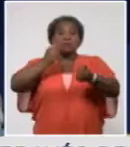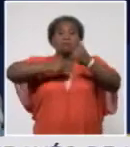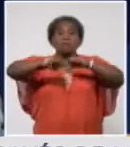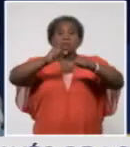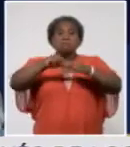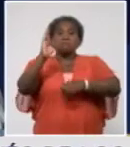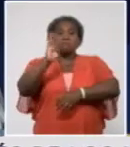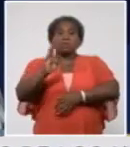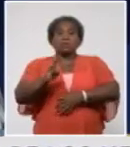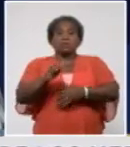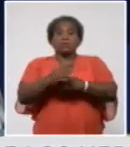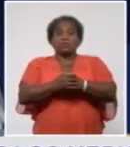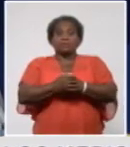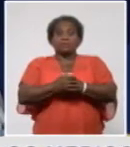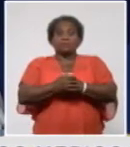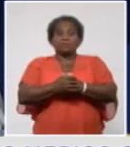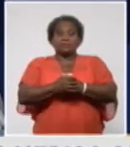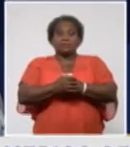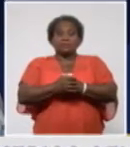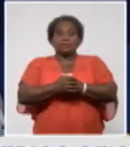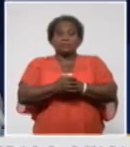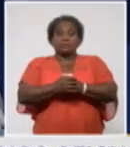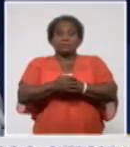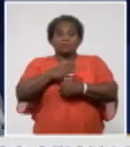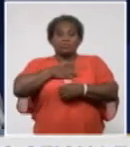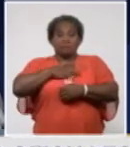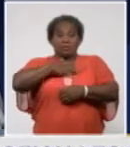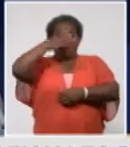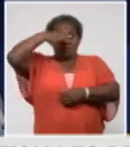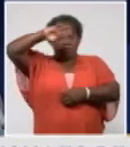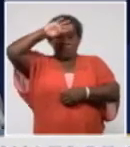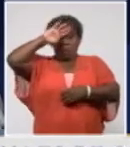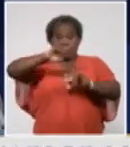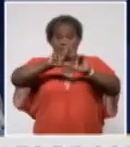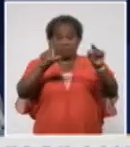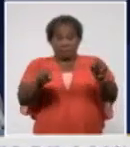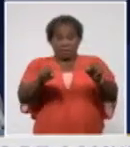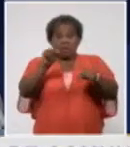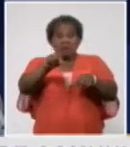again, over 7,000 samples were processed,